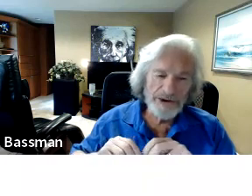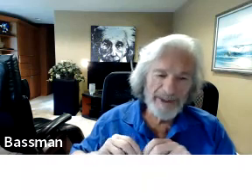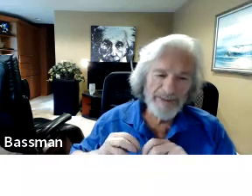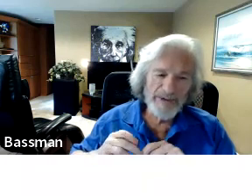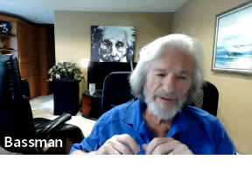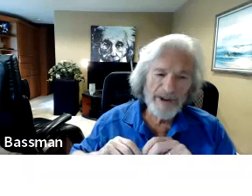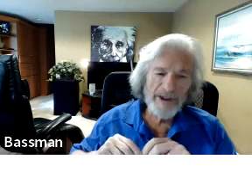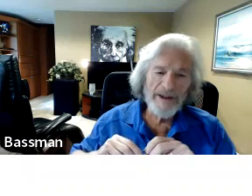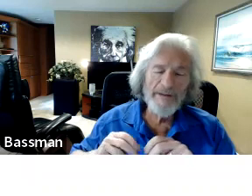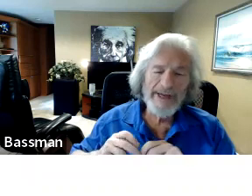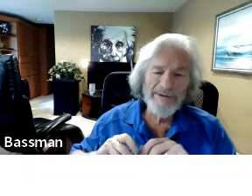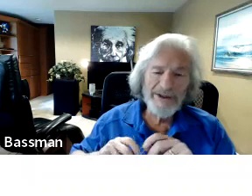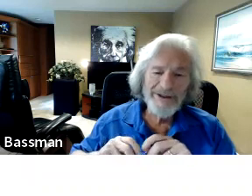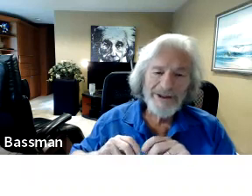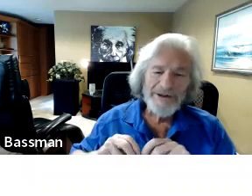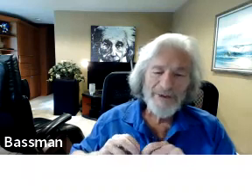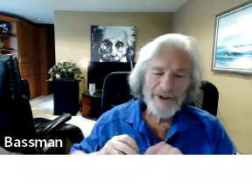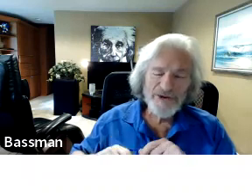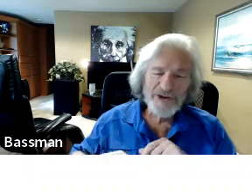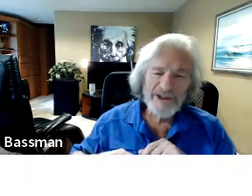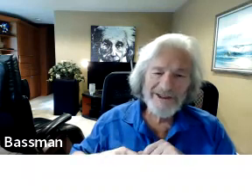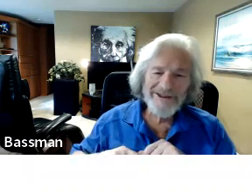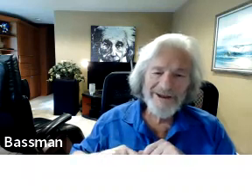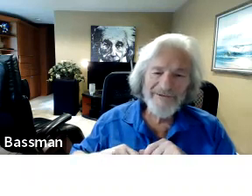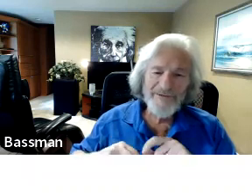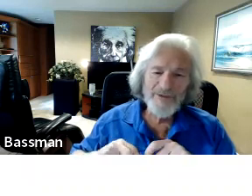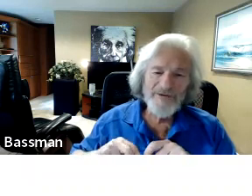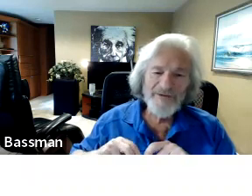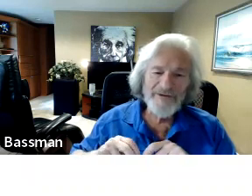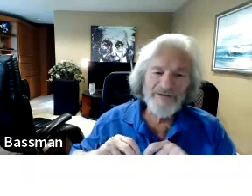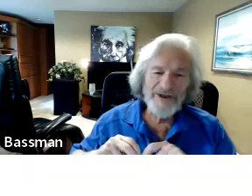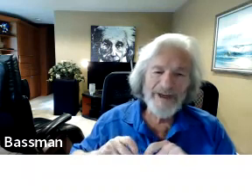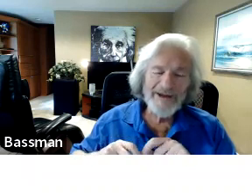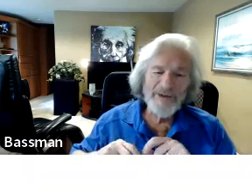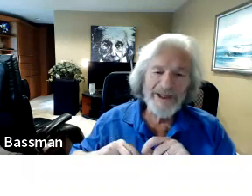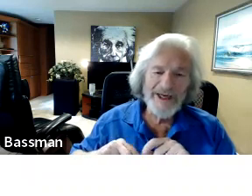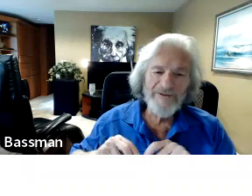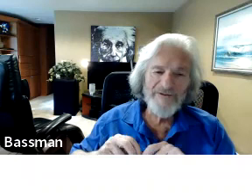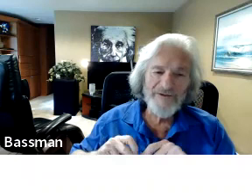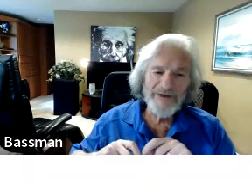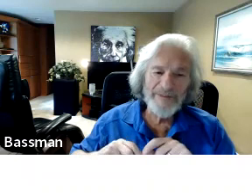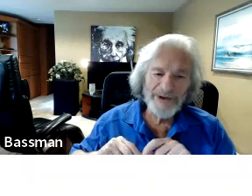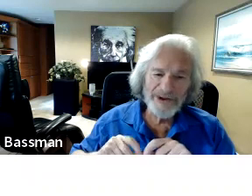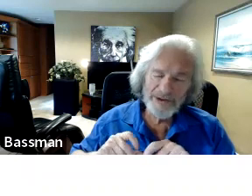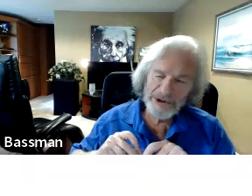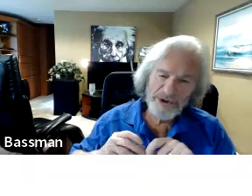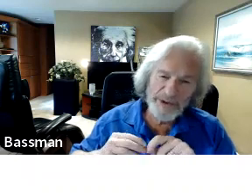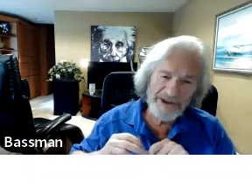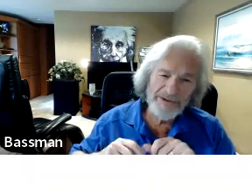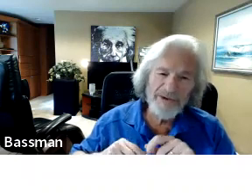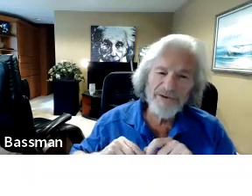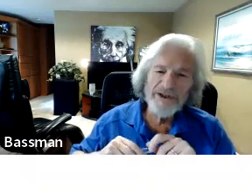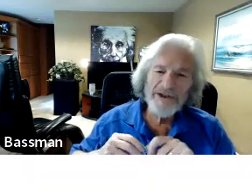in the newspaper about it. But interestingly enough, the feedback we got from the person, who was